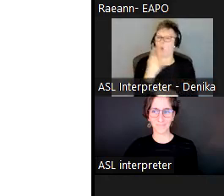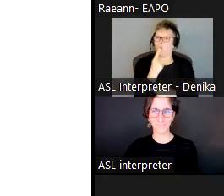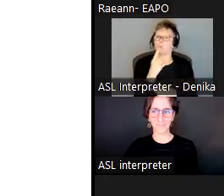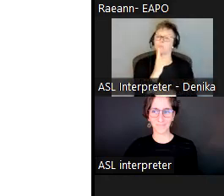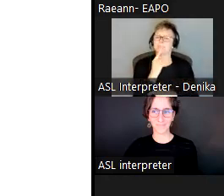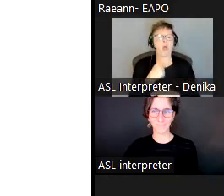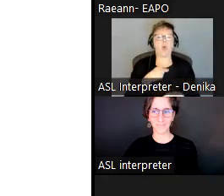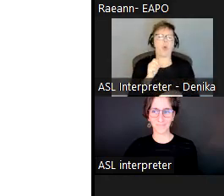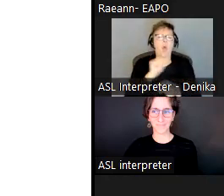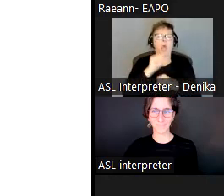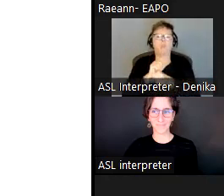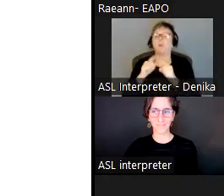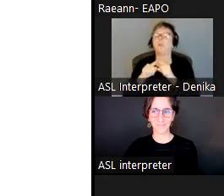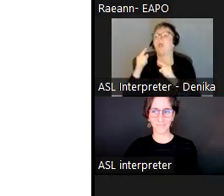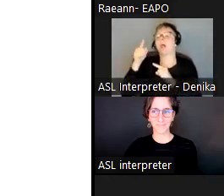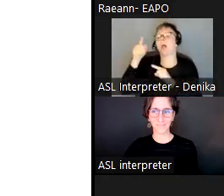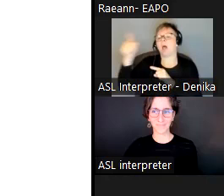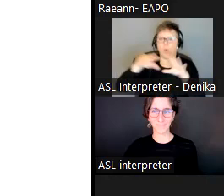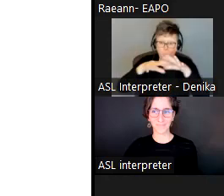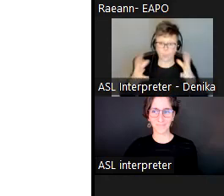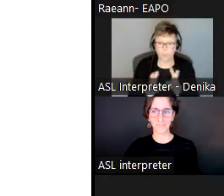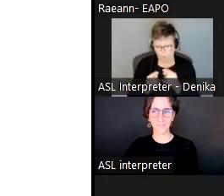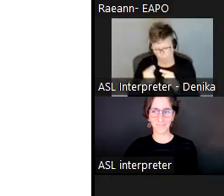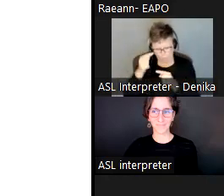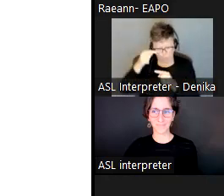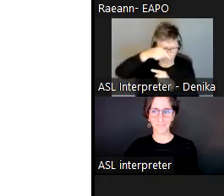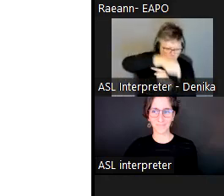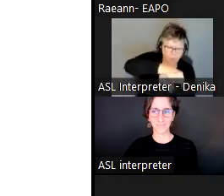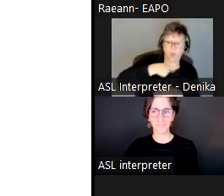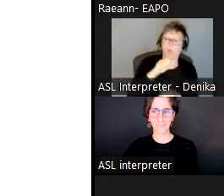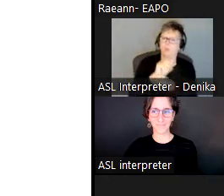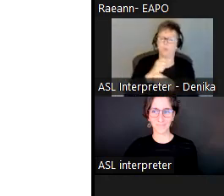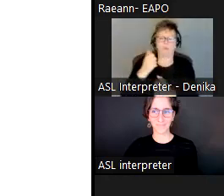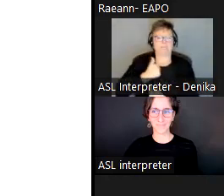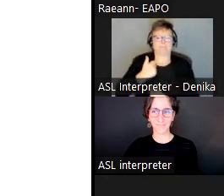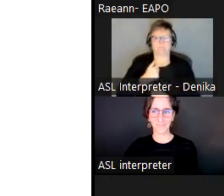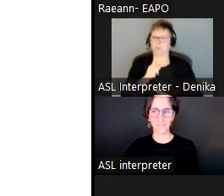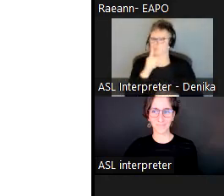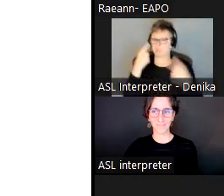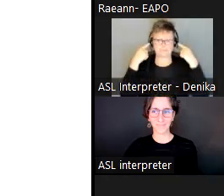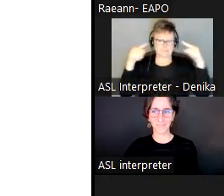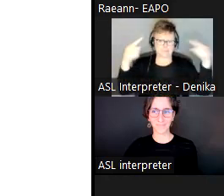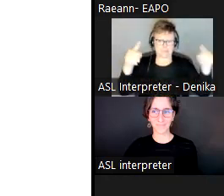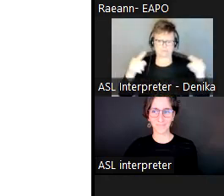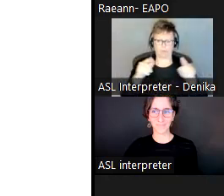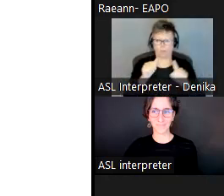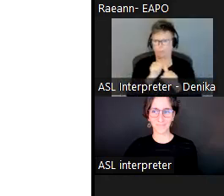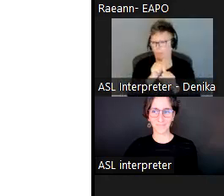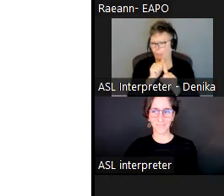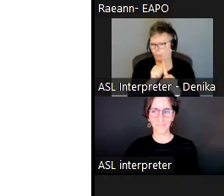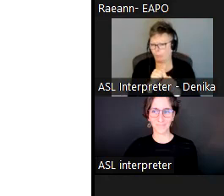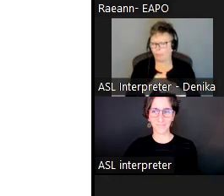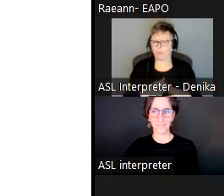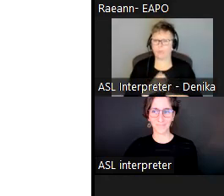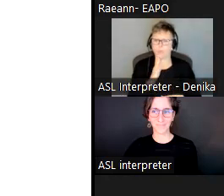usually in the military, and they claim to be very successful people. They'll quickly profess their love to gain